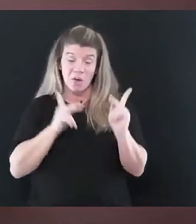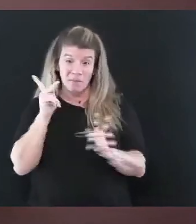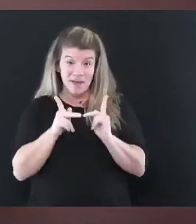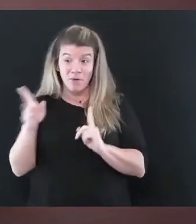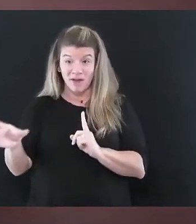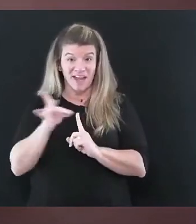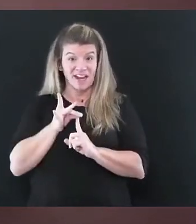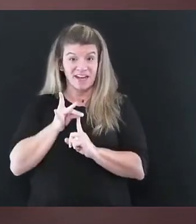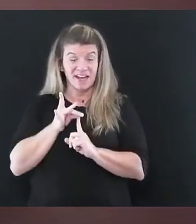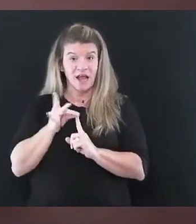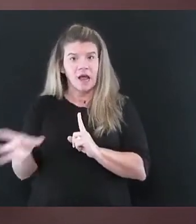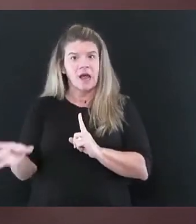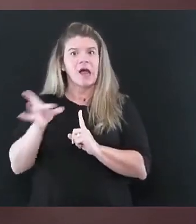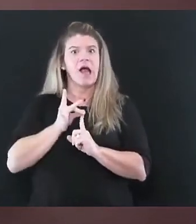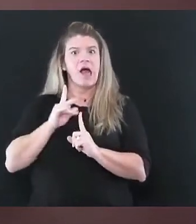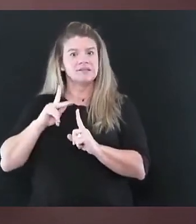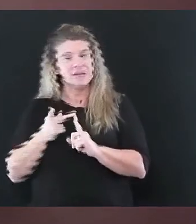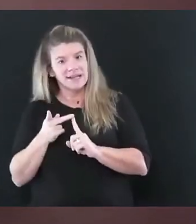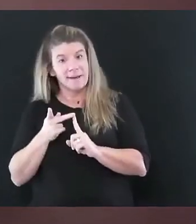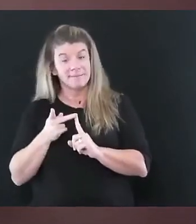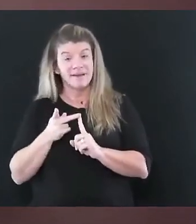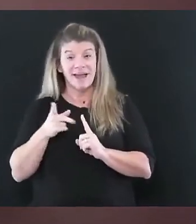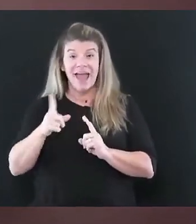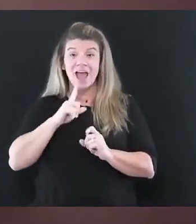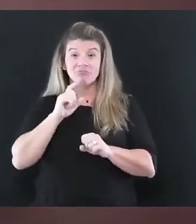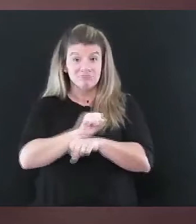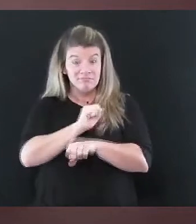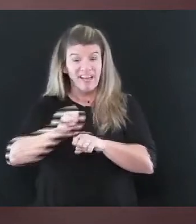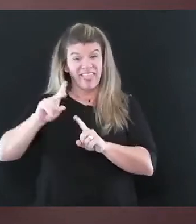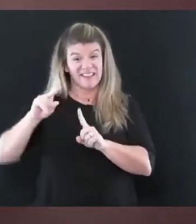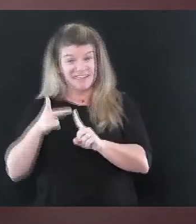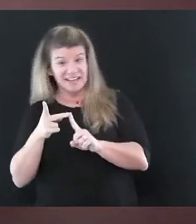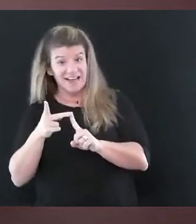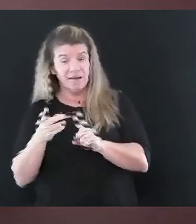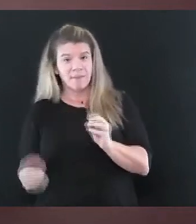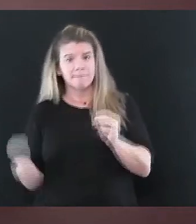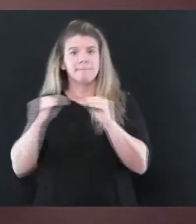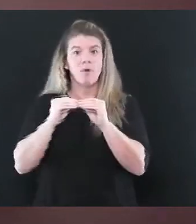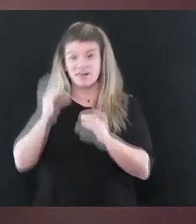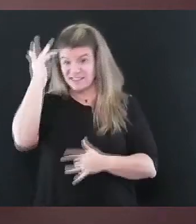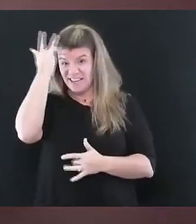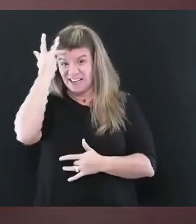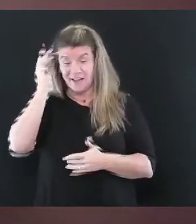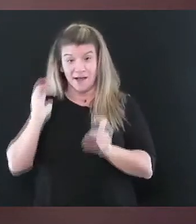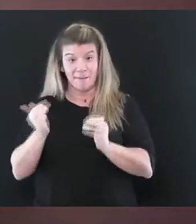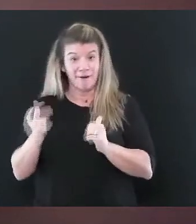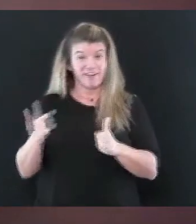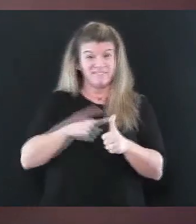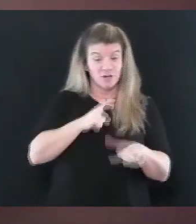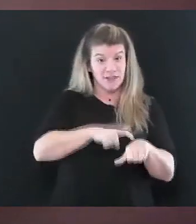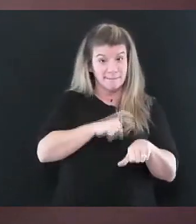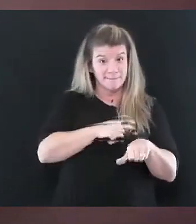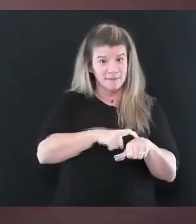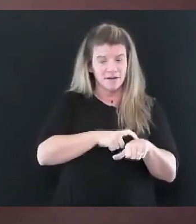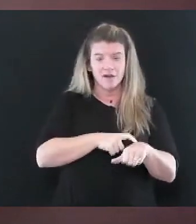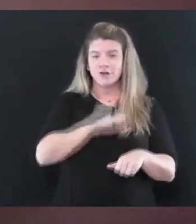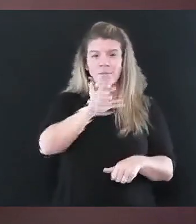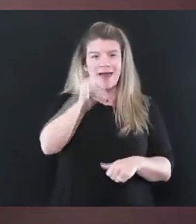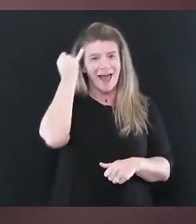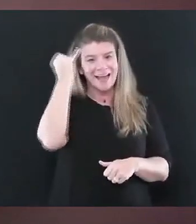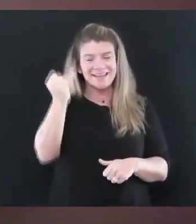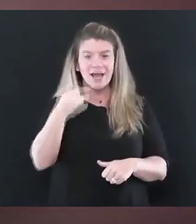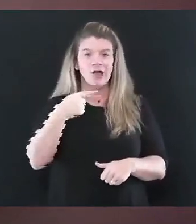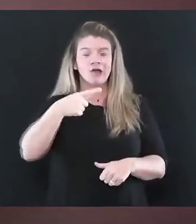COVID again, they've actually gotten sicker the second time than they were the first time. So this idea that everybody should get it